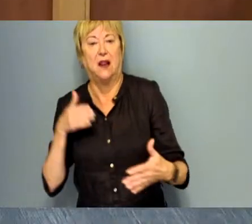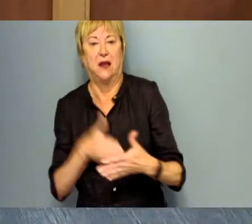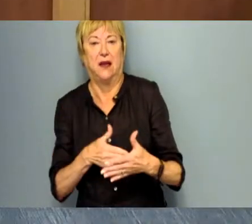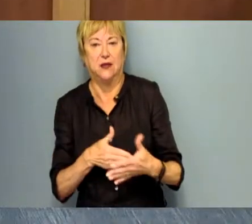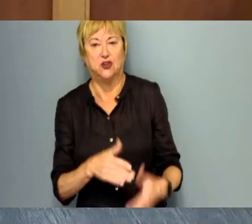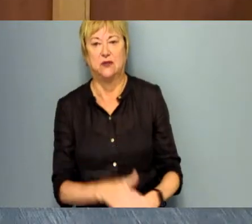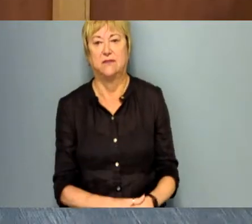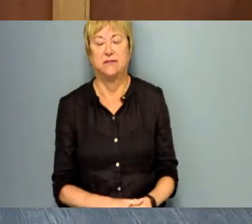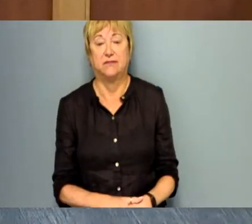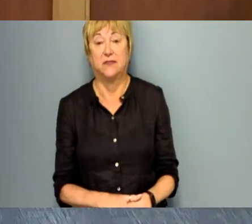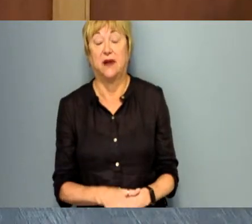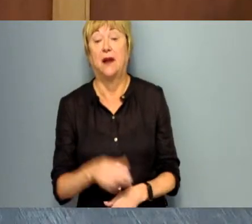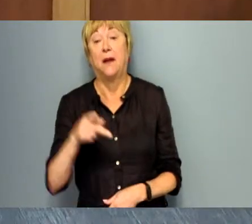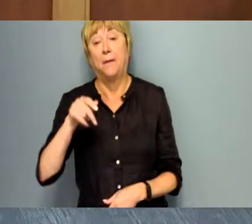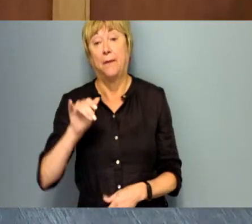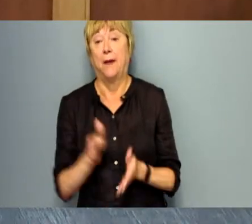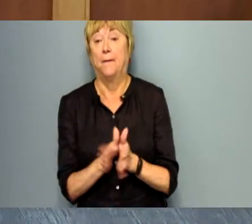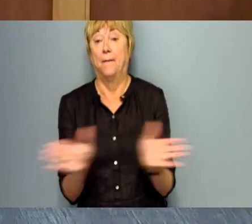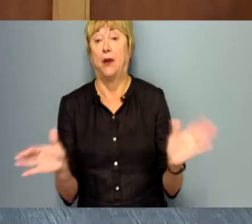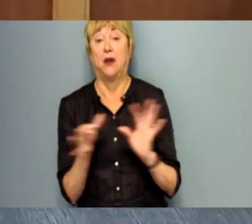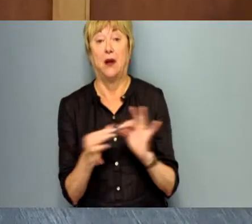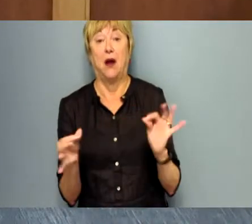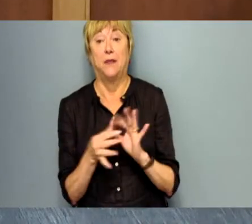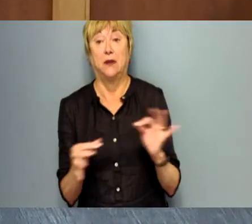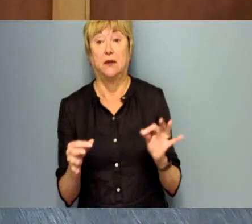comment. Mr. Mackhouse.